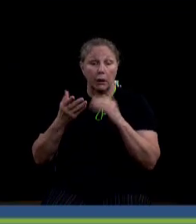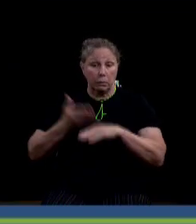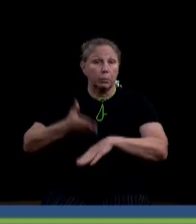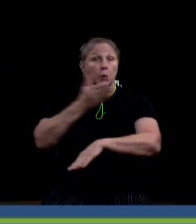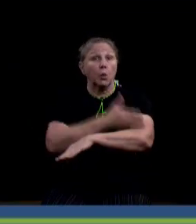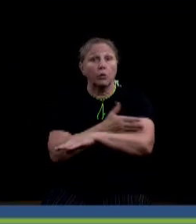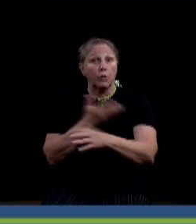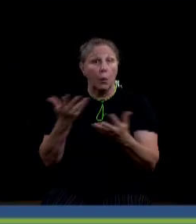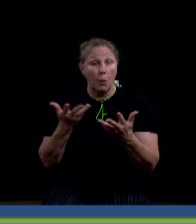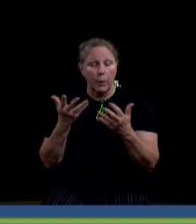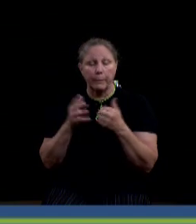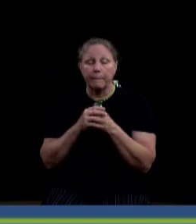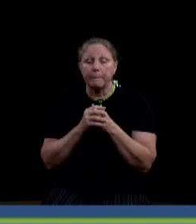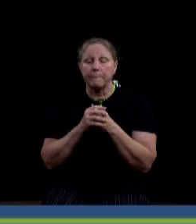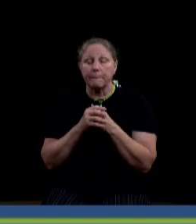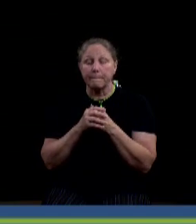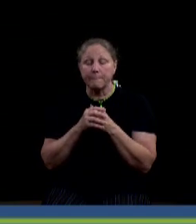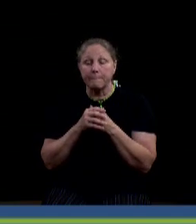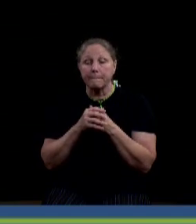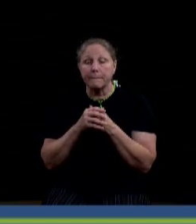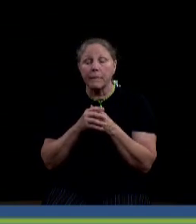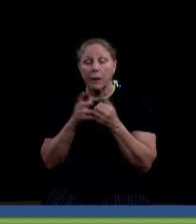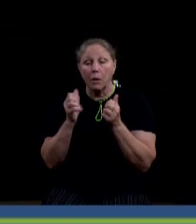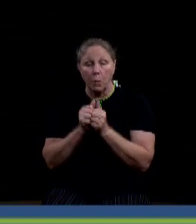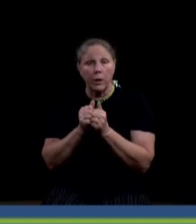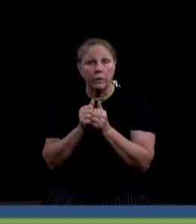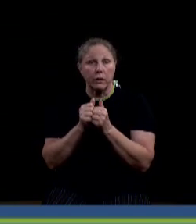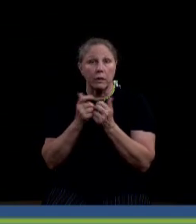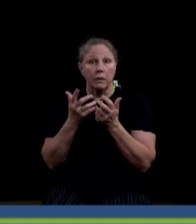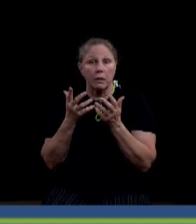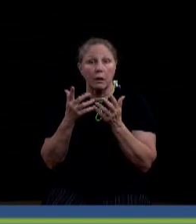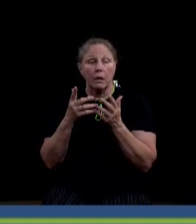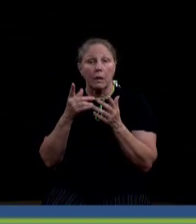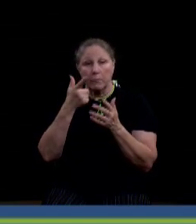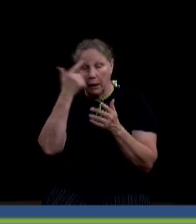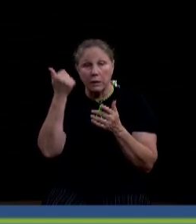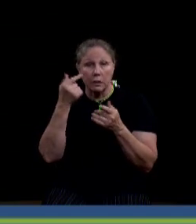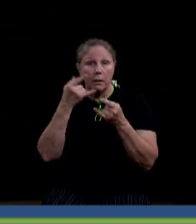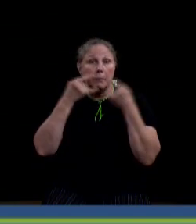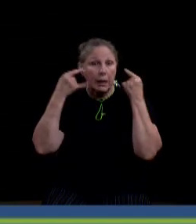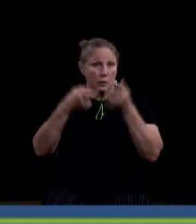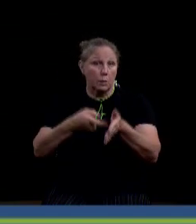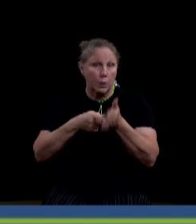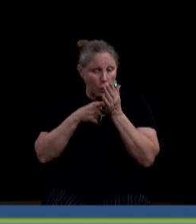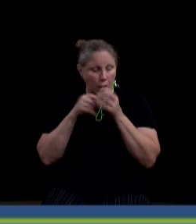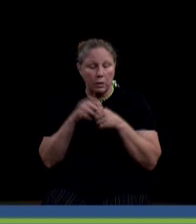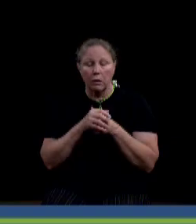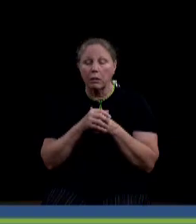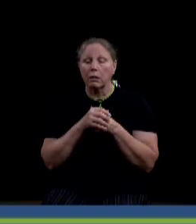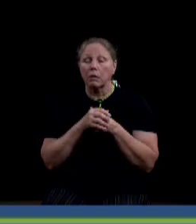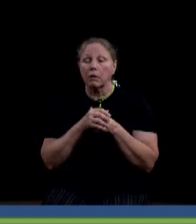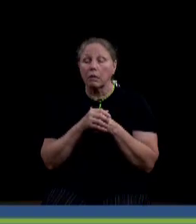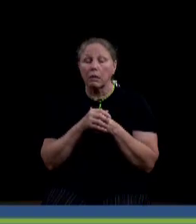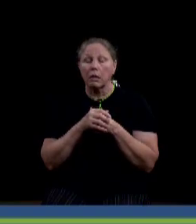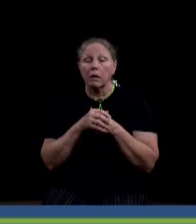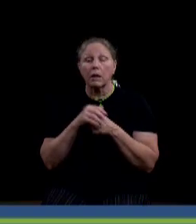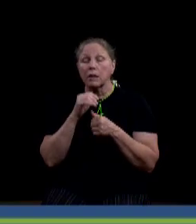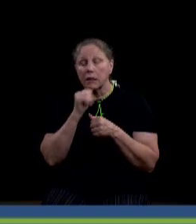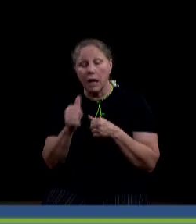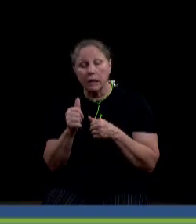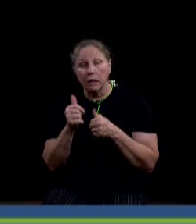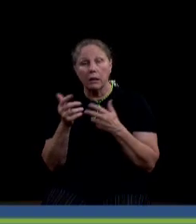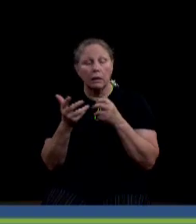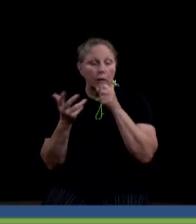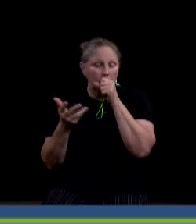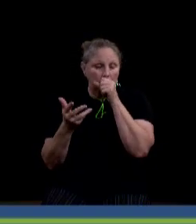was the mandated use of masks. Not that it was among other determinants,